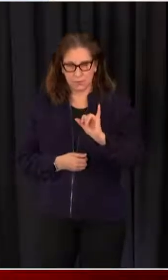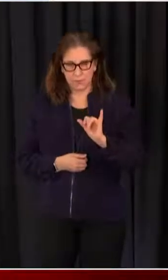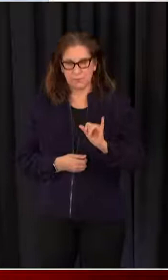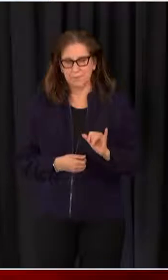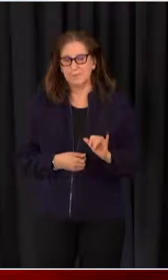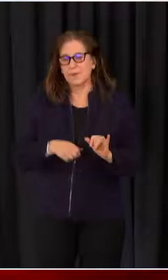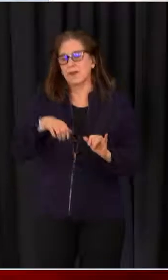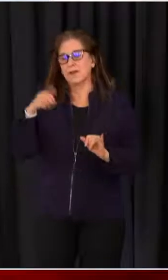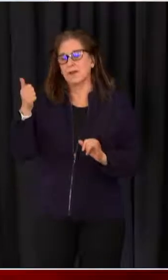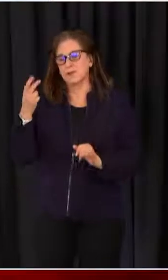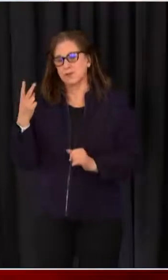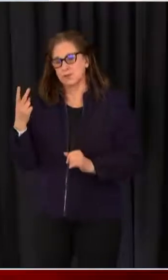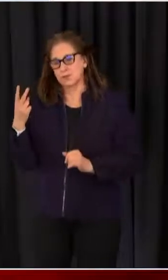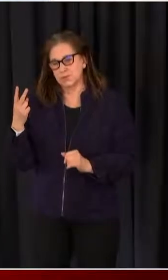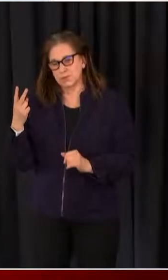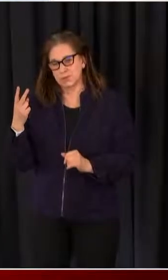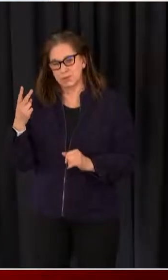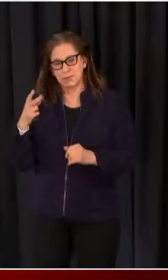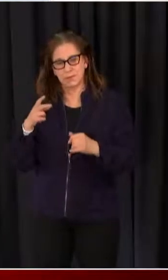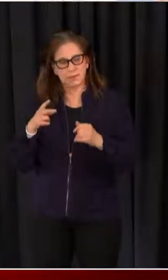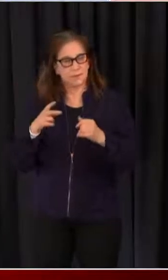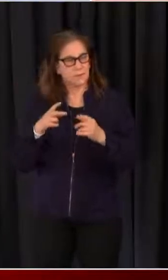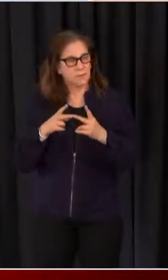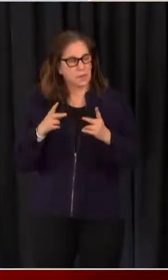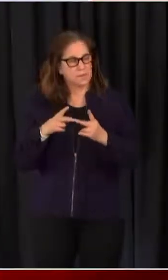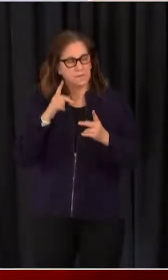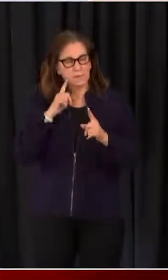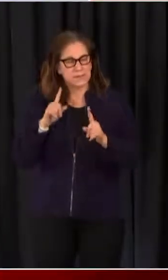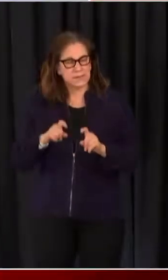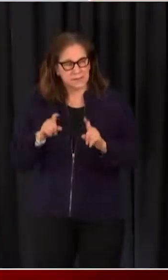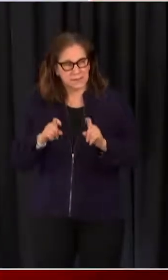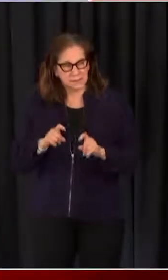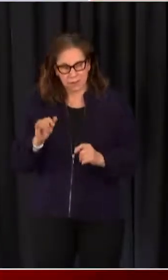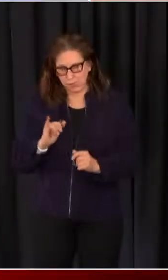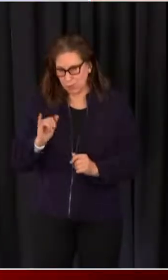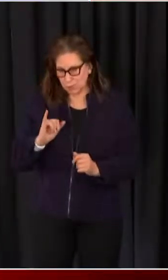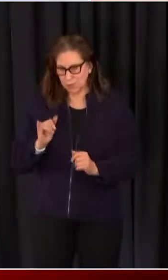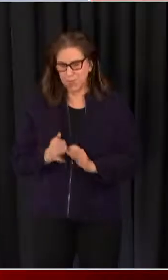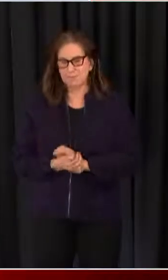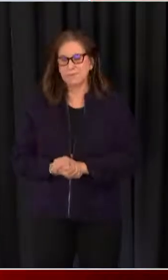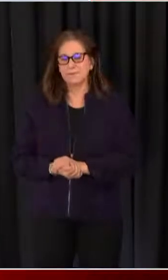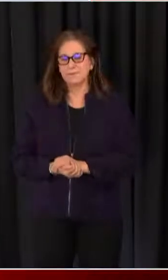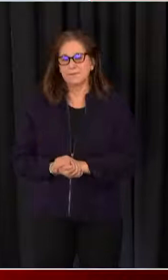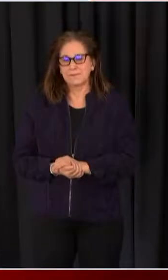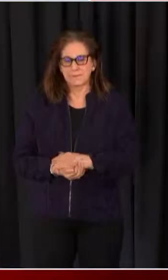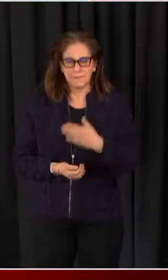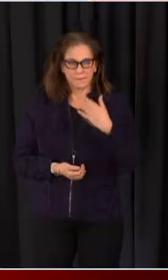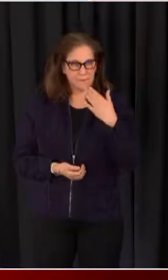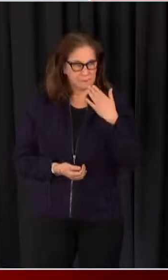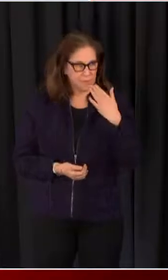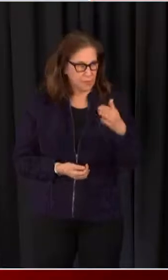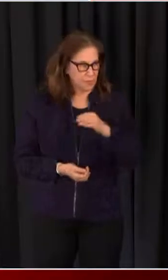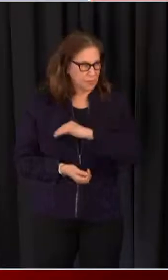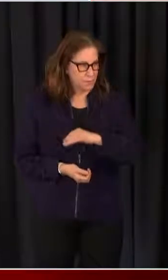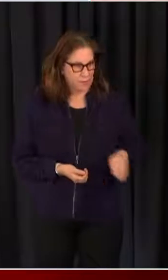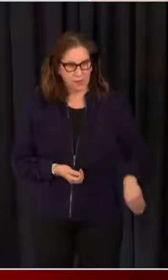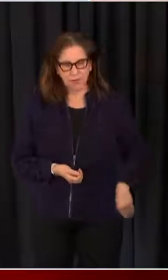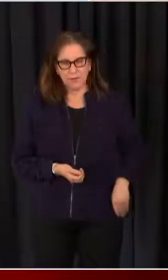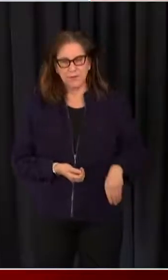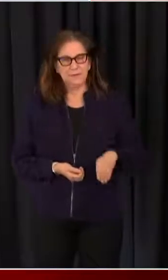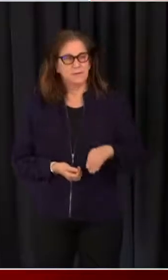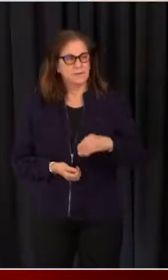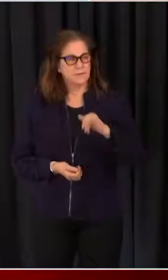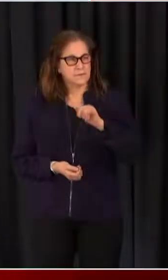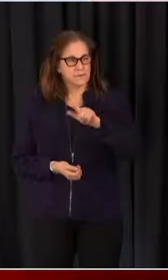Thank you. We also want to highlight that the Children's National Hospital